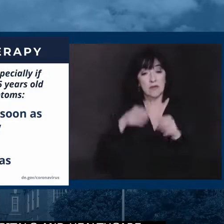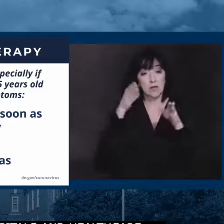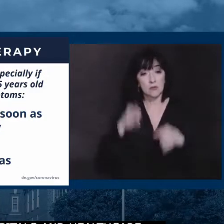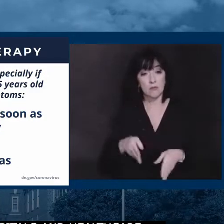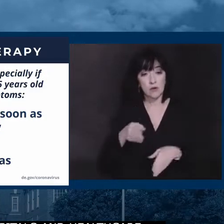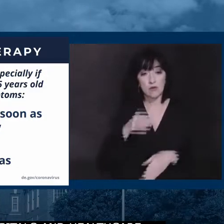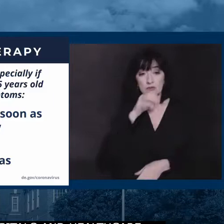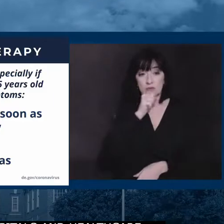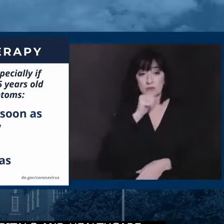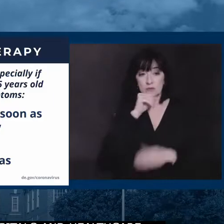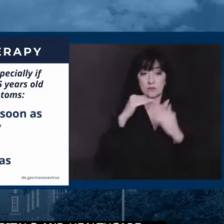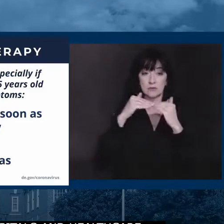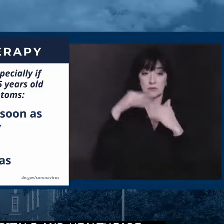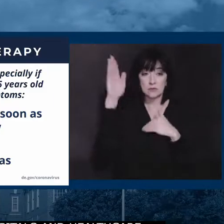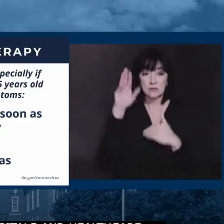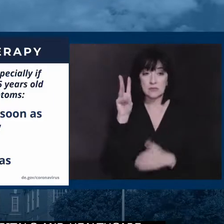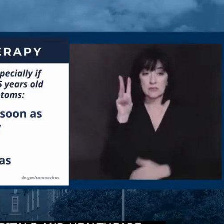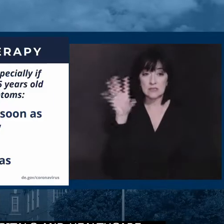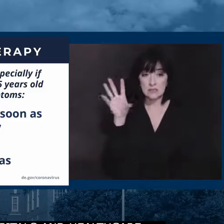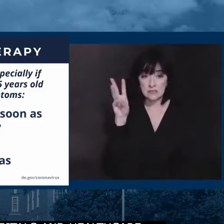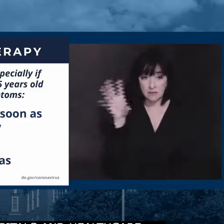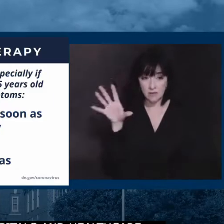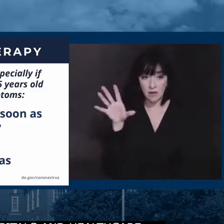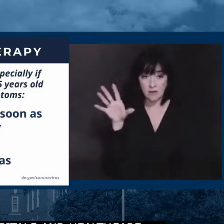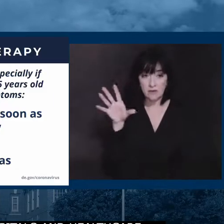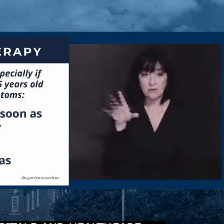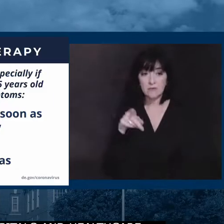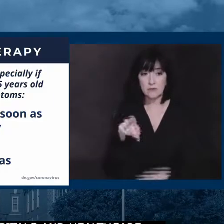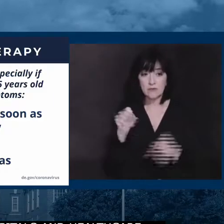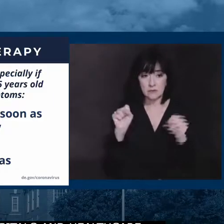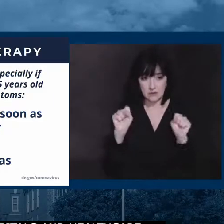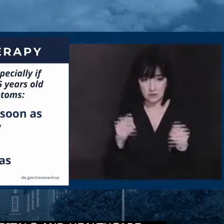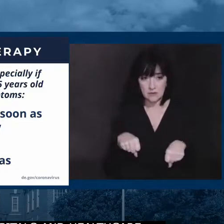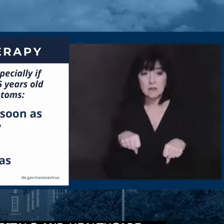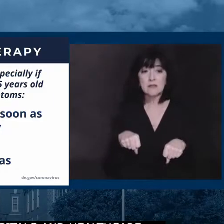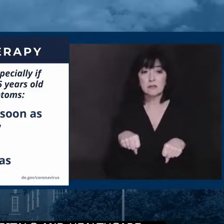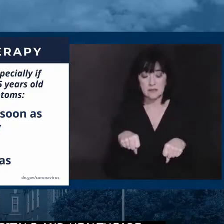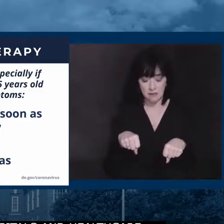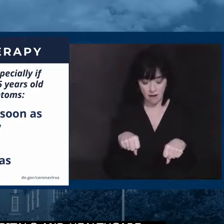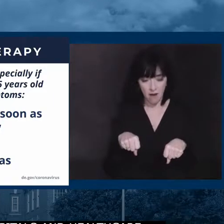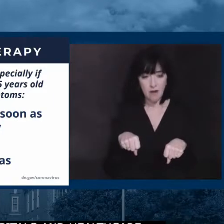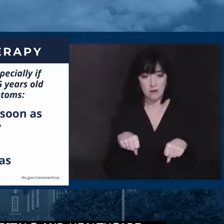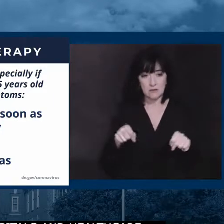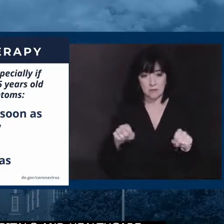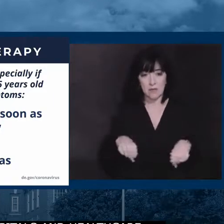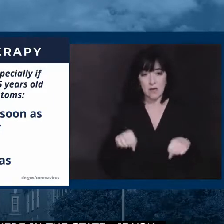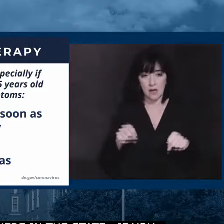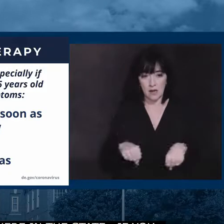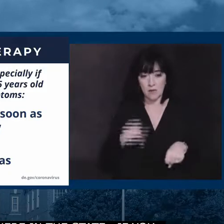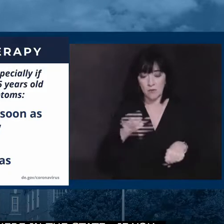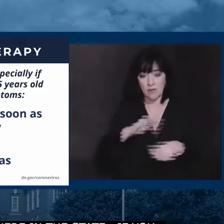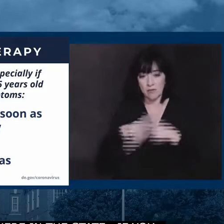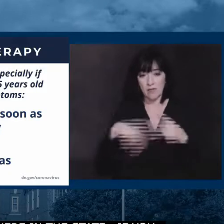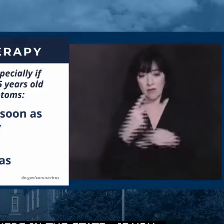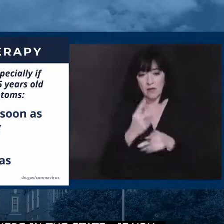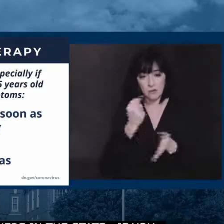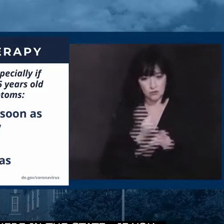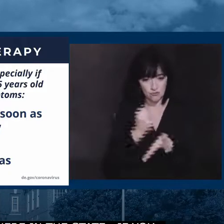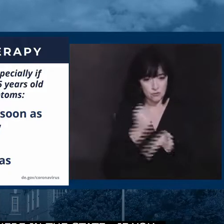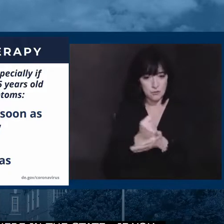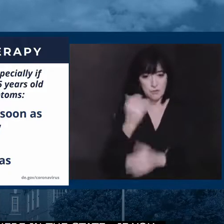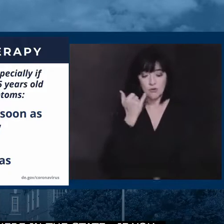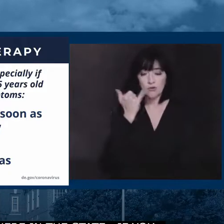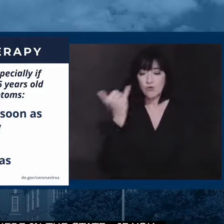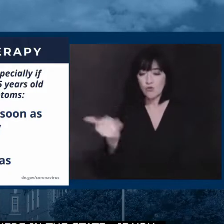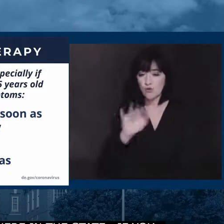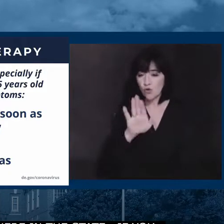65 years and older, you may be eligible or a candidate for this kind of treatment. So call your doctor as soon as